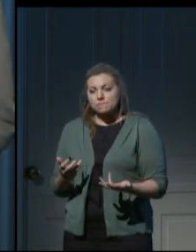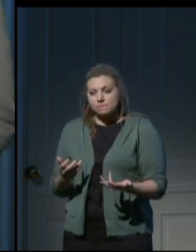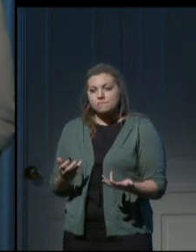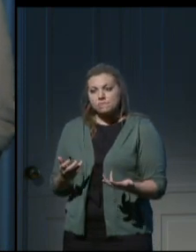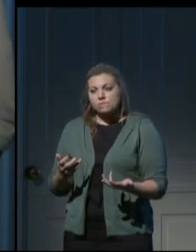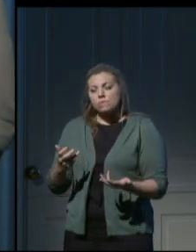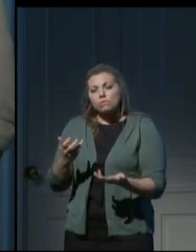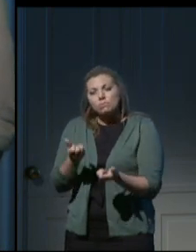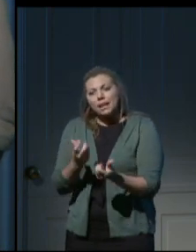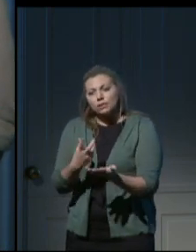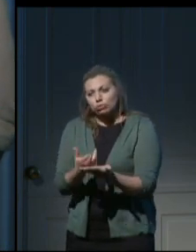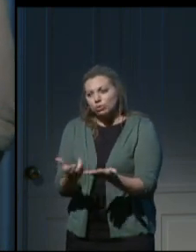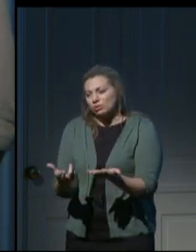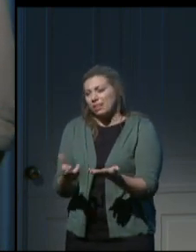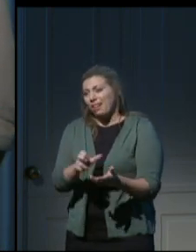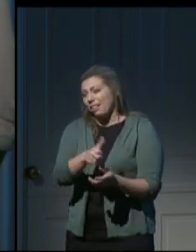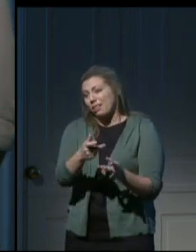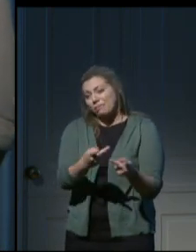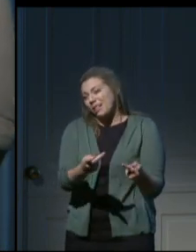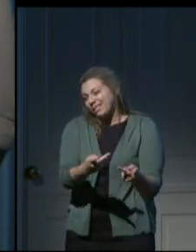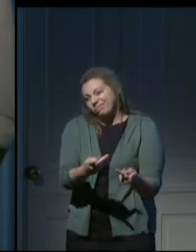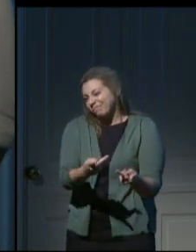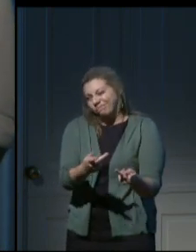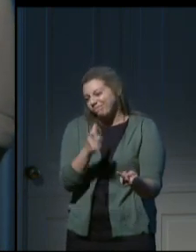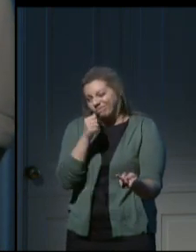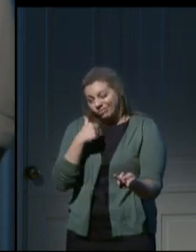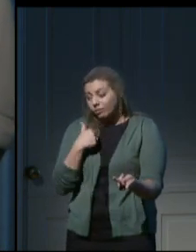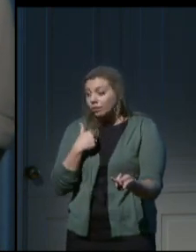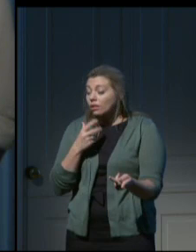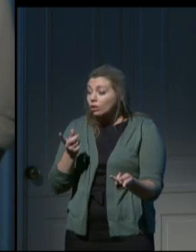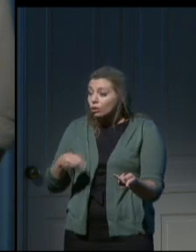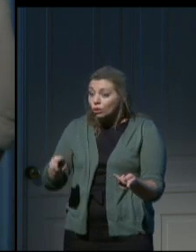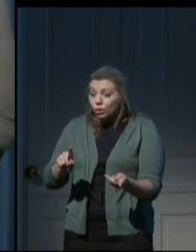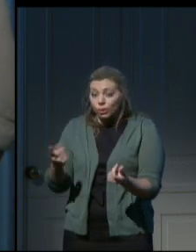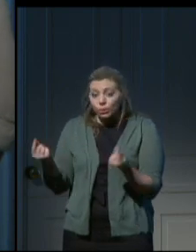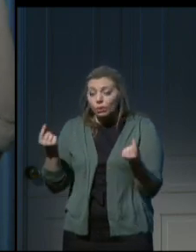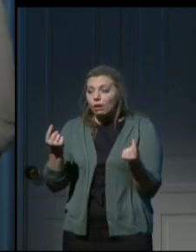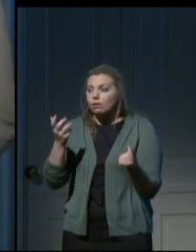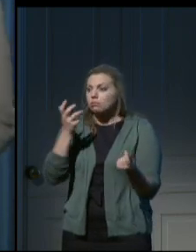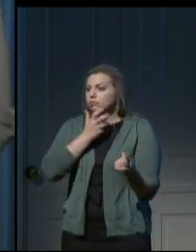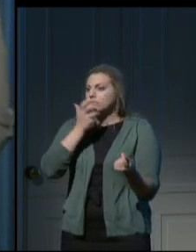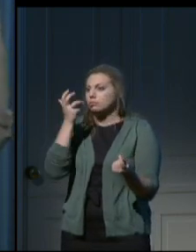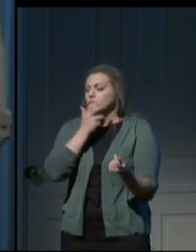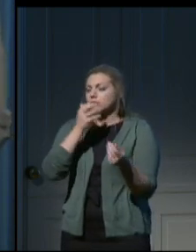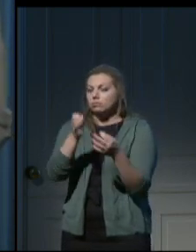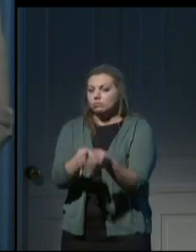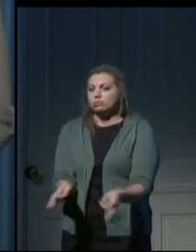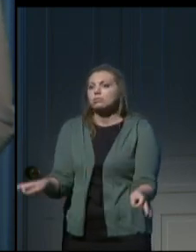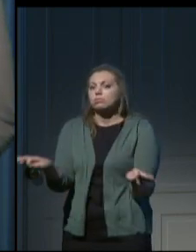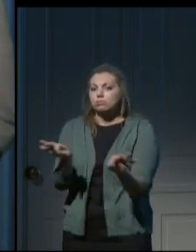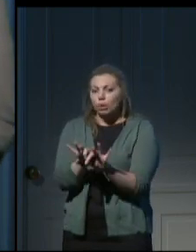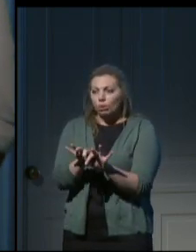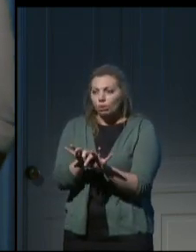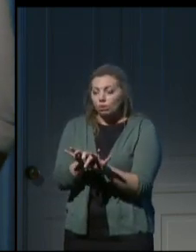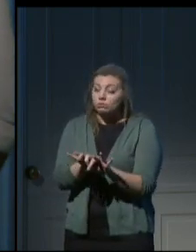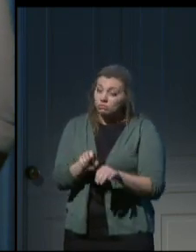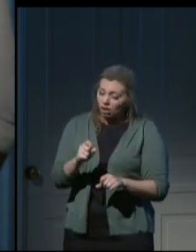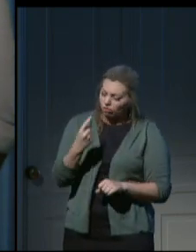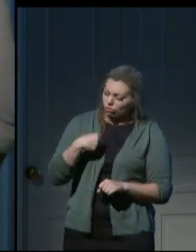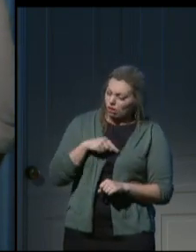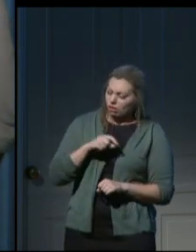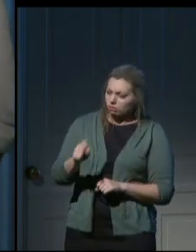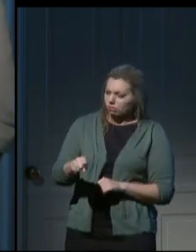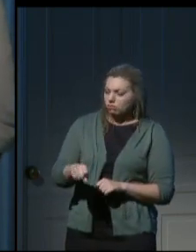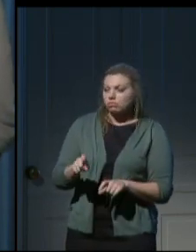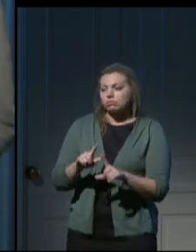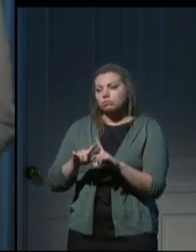just resources that a lot of places aren't going to have. So what you guys do is extremely important for us, but